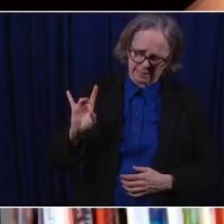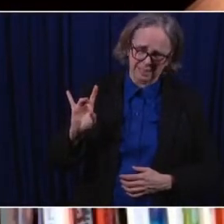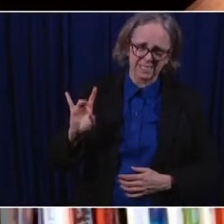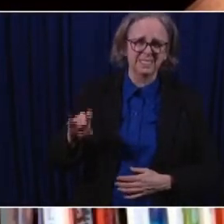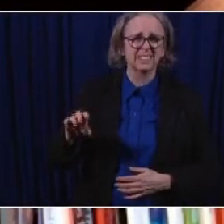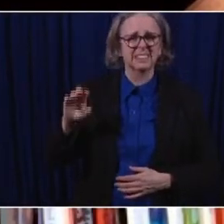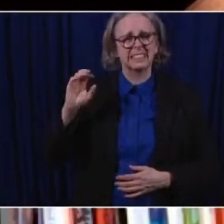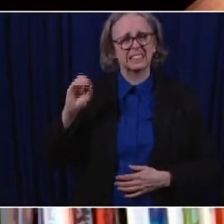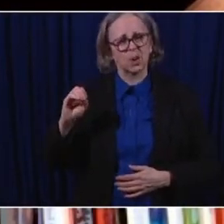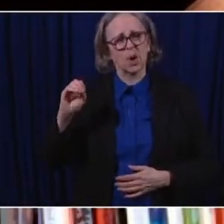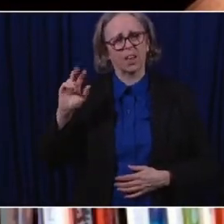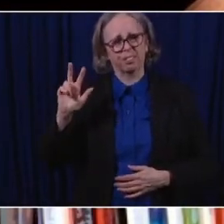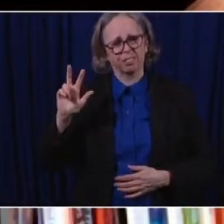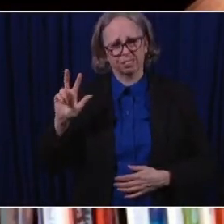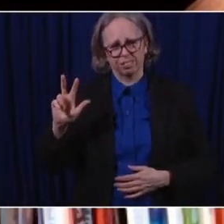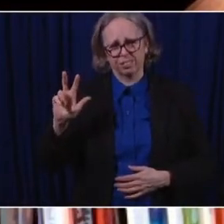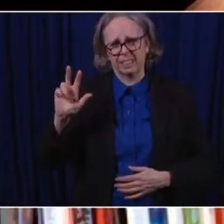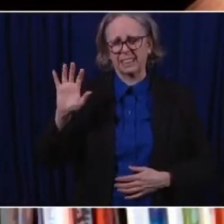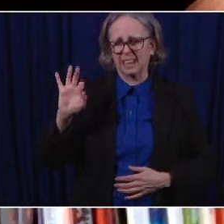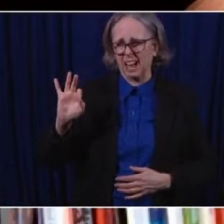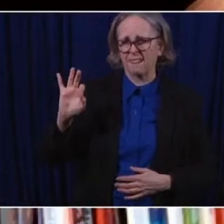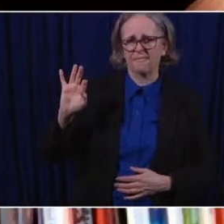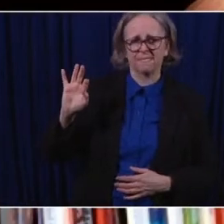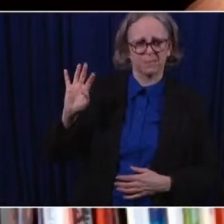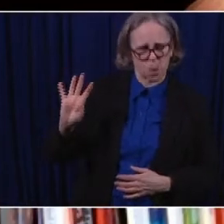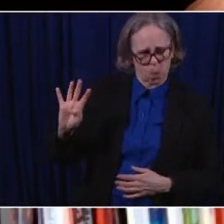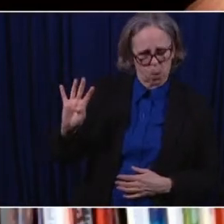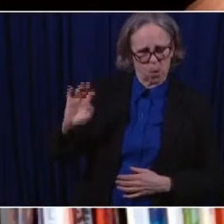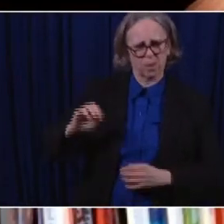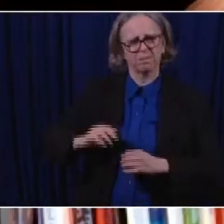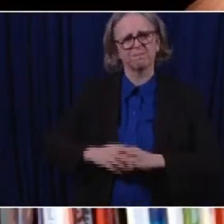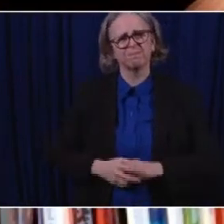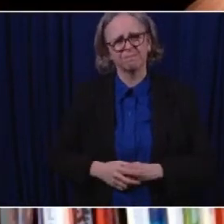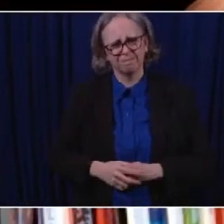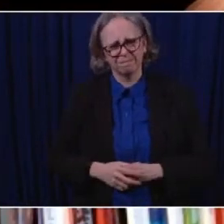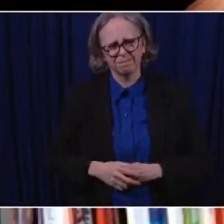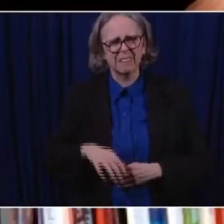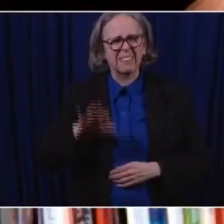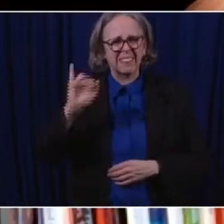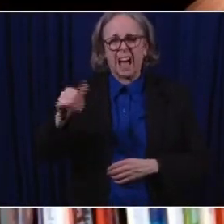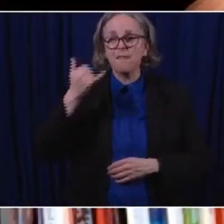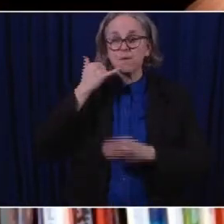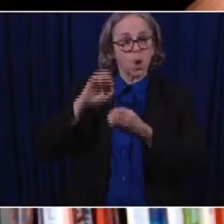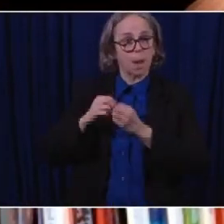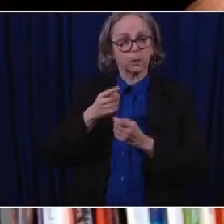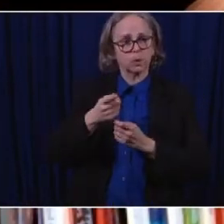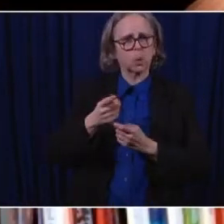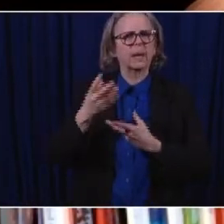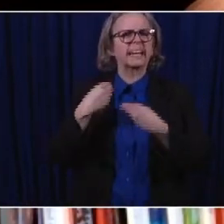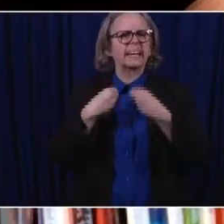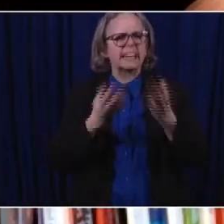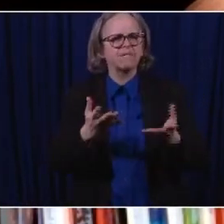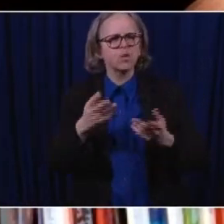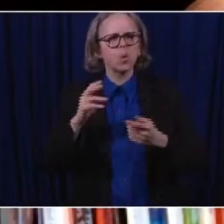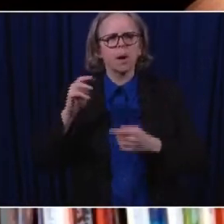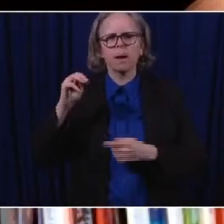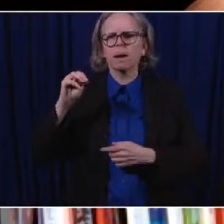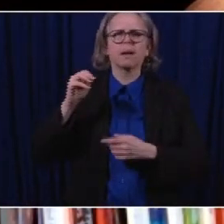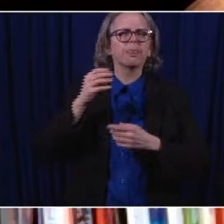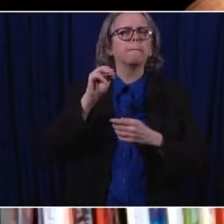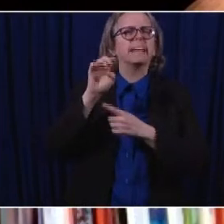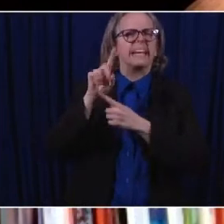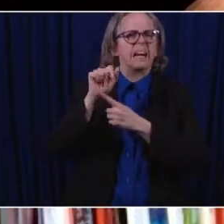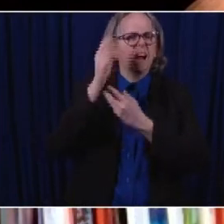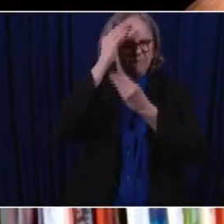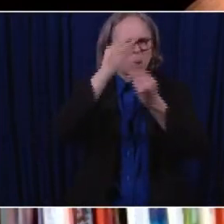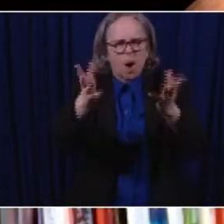833-658-0394, and we'll make sure the press team has that available to them. 50 staff dedicated